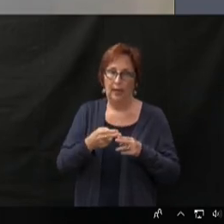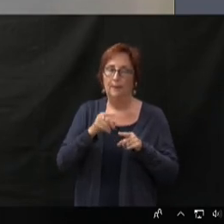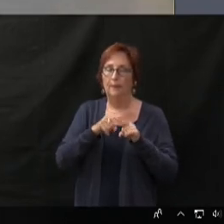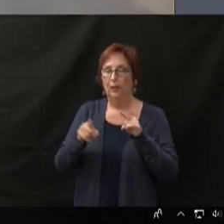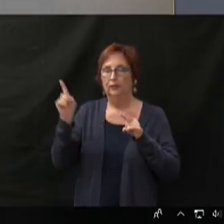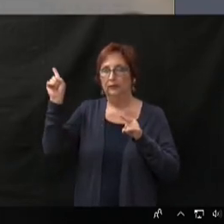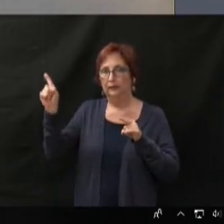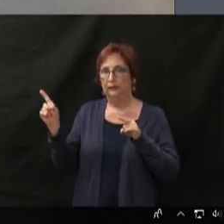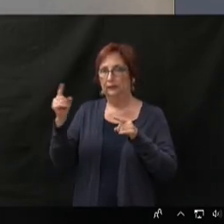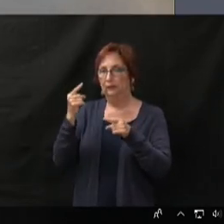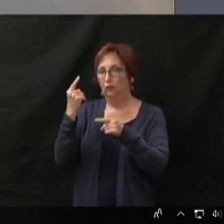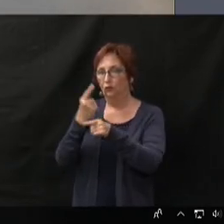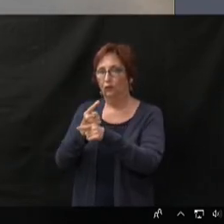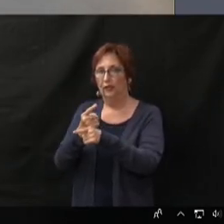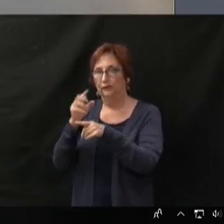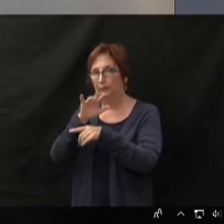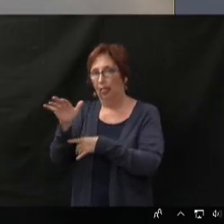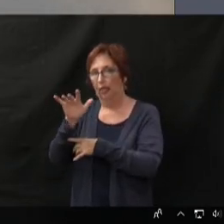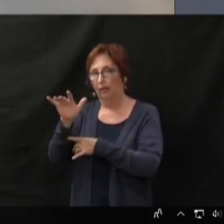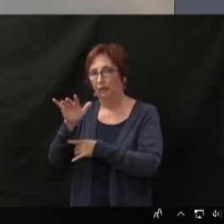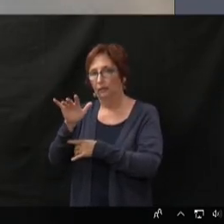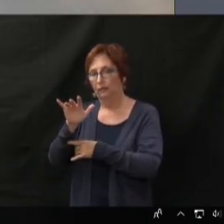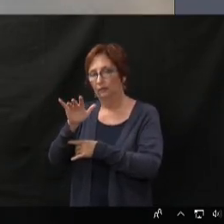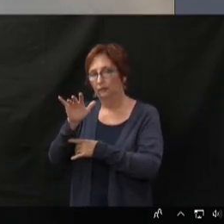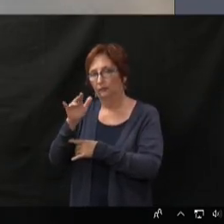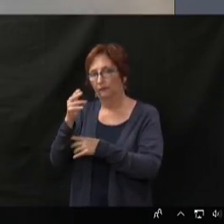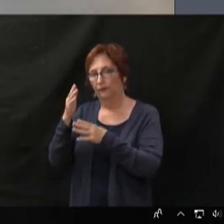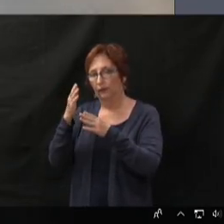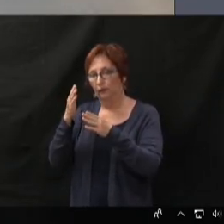R ones? Uh-huh. Okay.